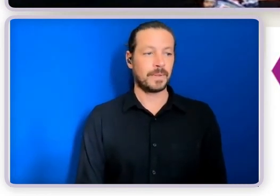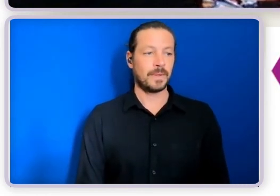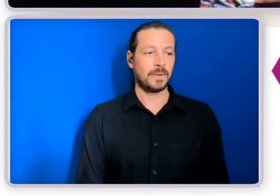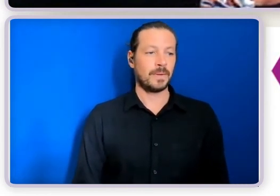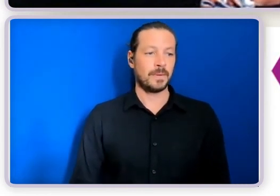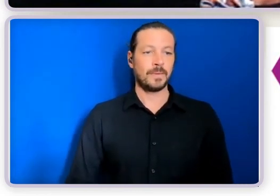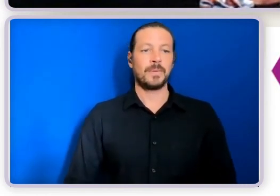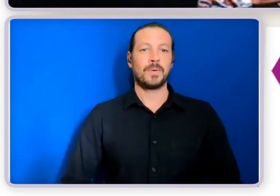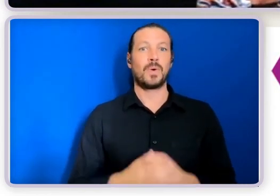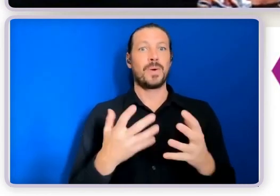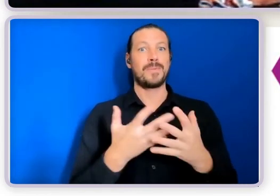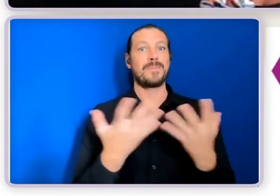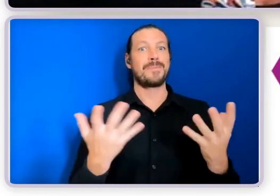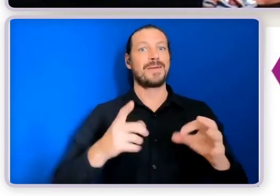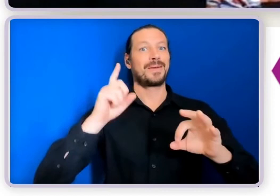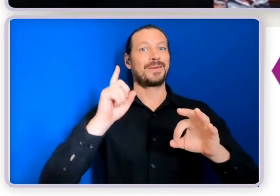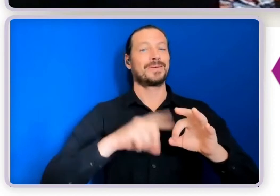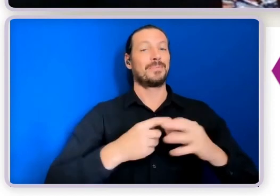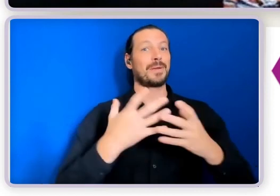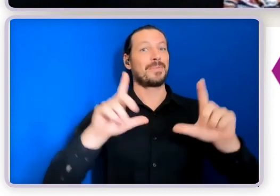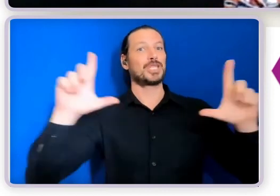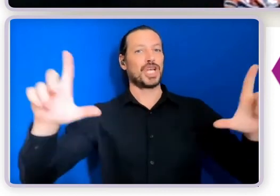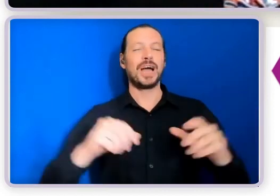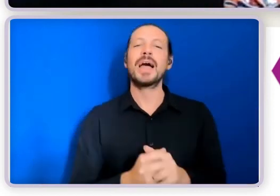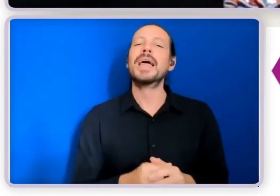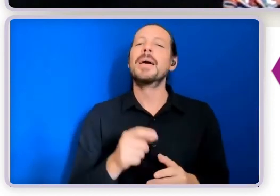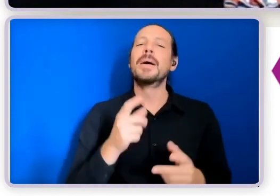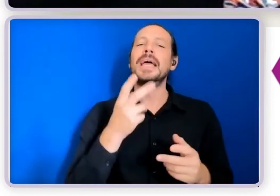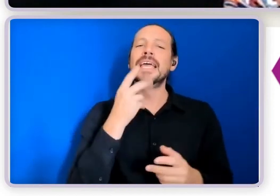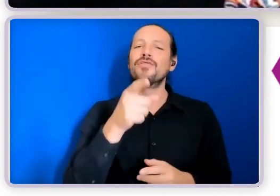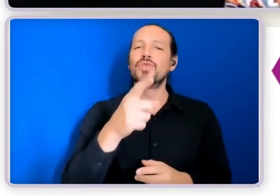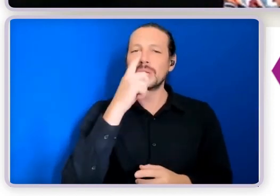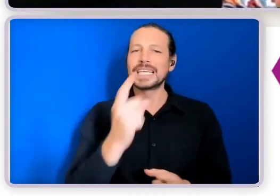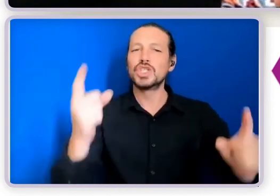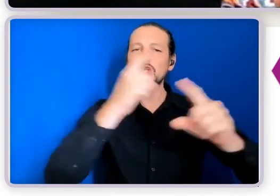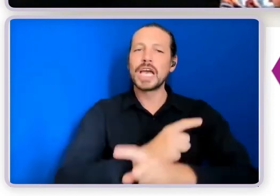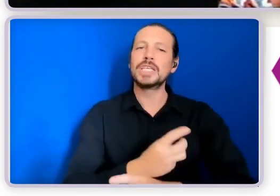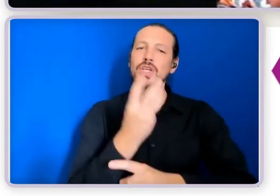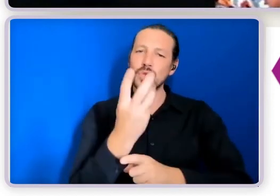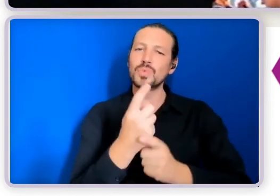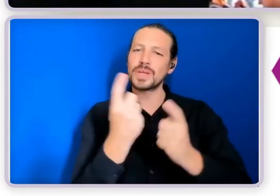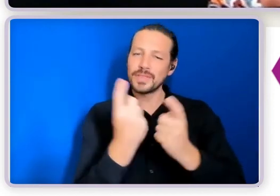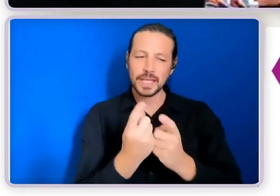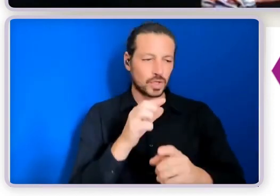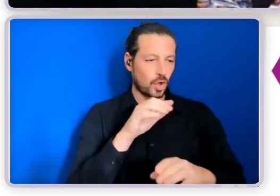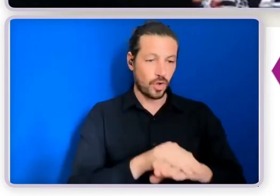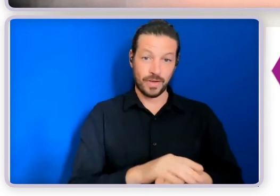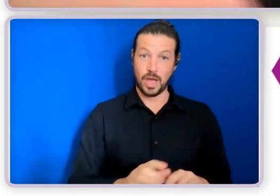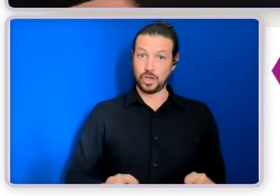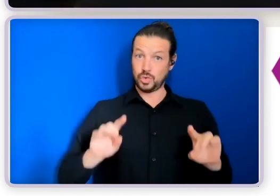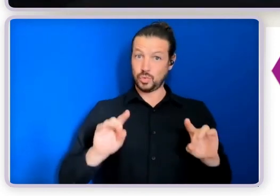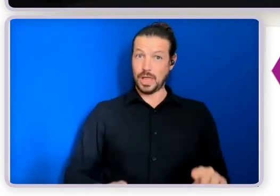Big picture one. If you could change three things about how Australia addresses behaviours of concern, what would they